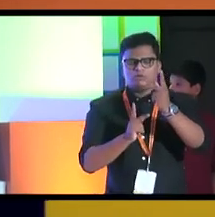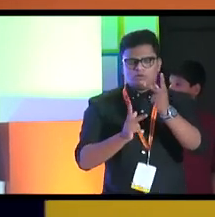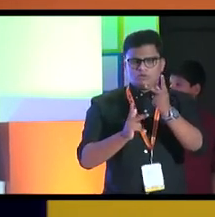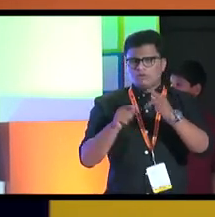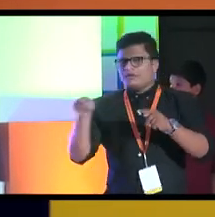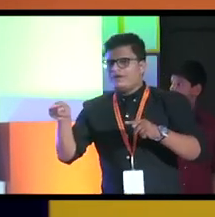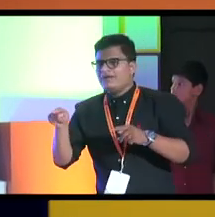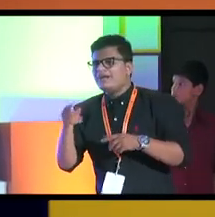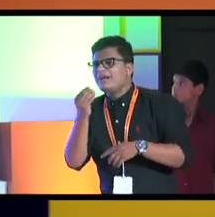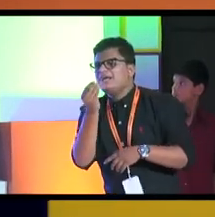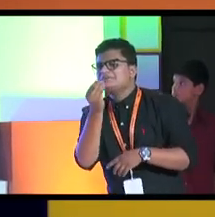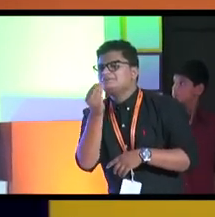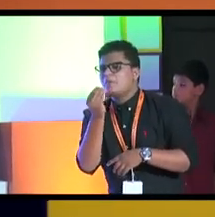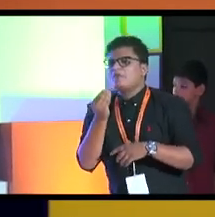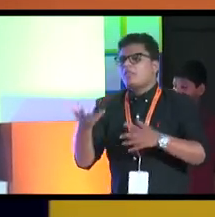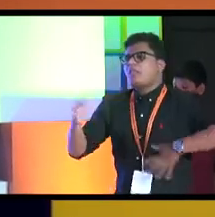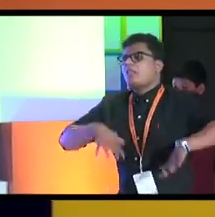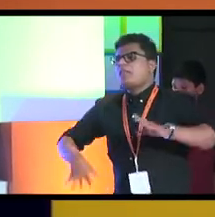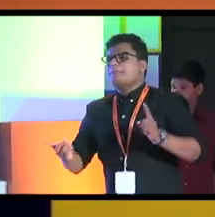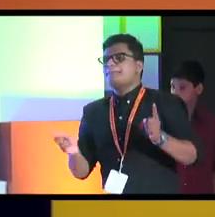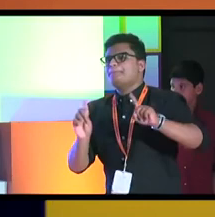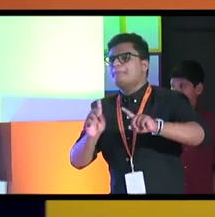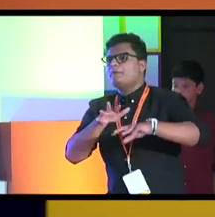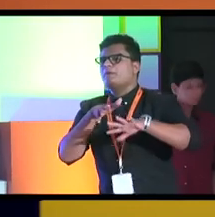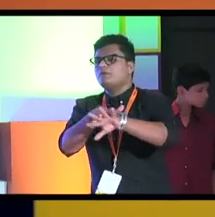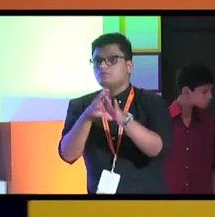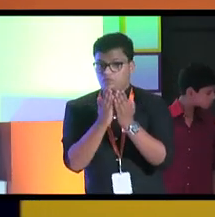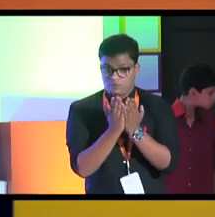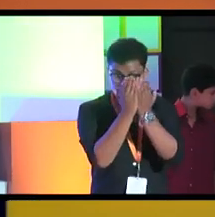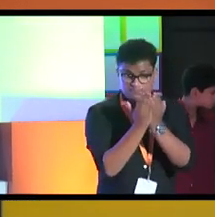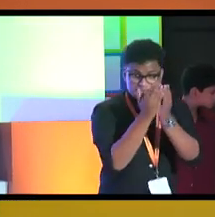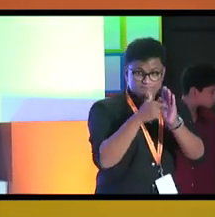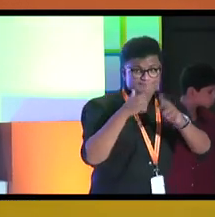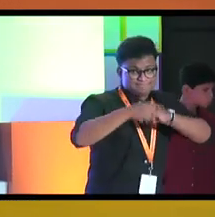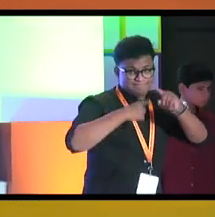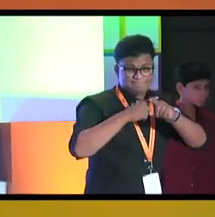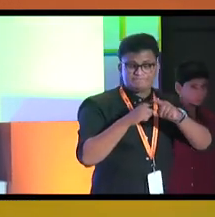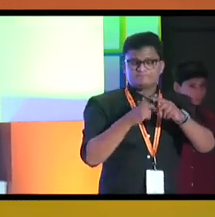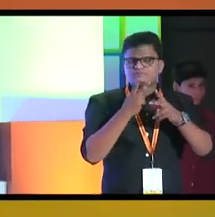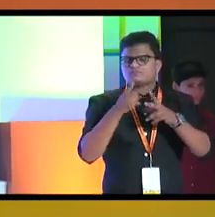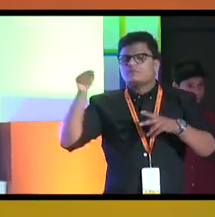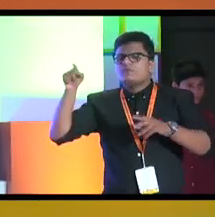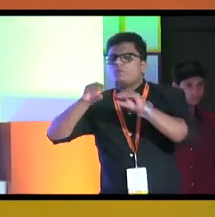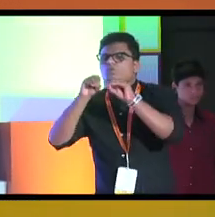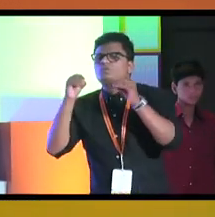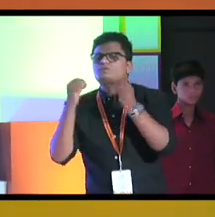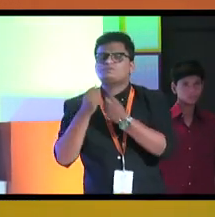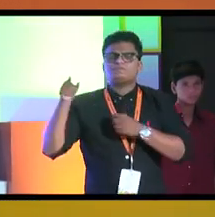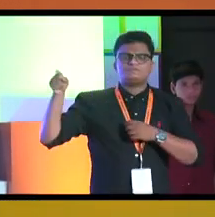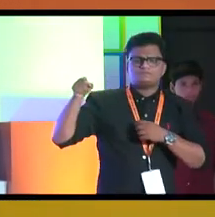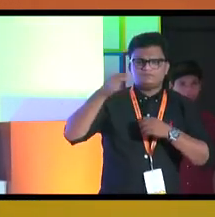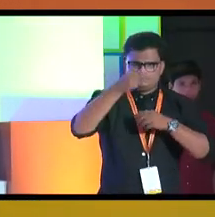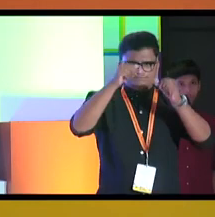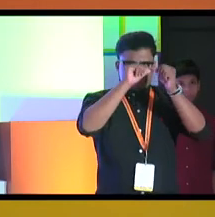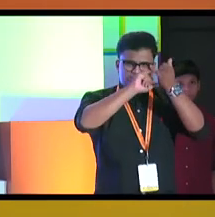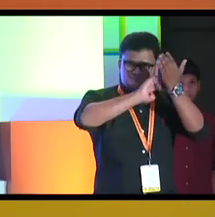is a small demonstration about inclusive education. We are from an organization named